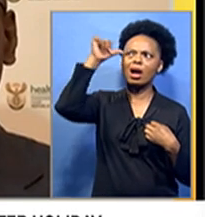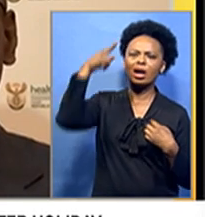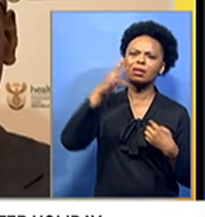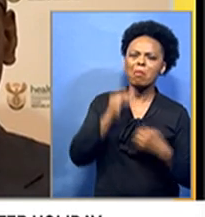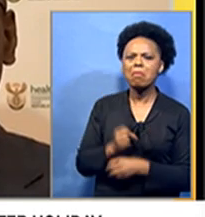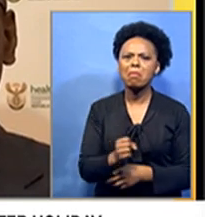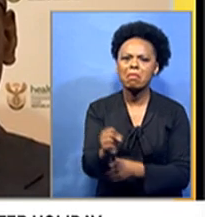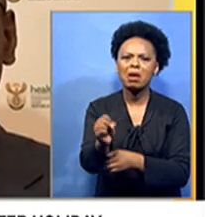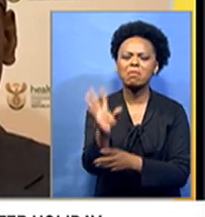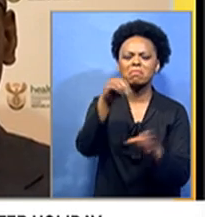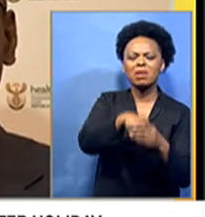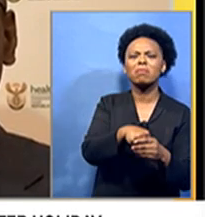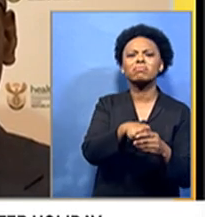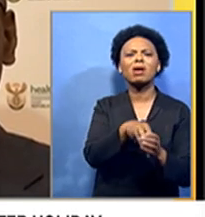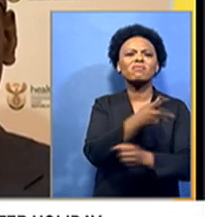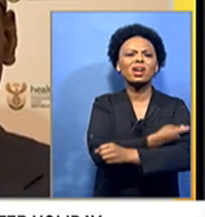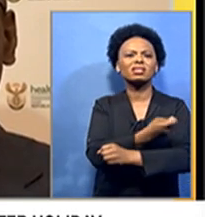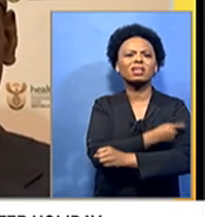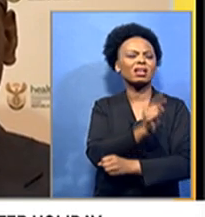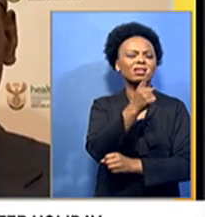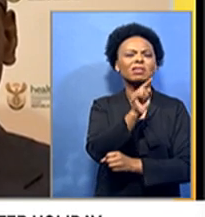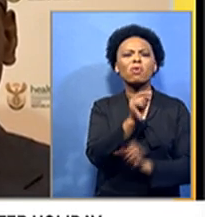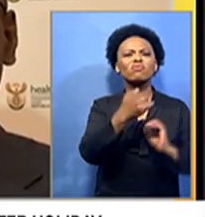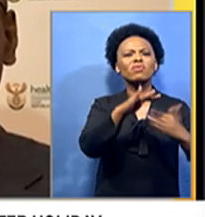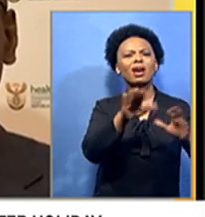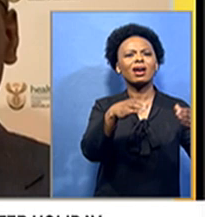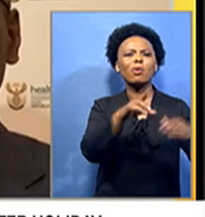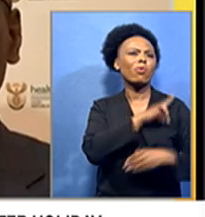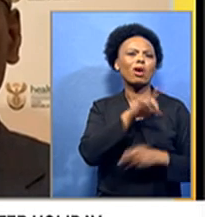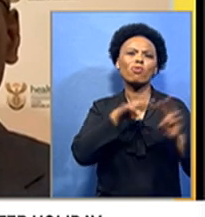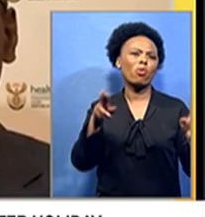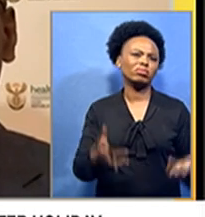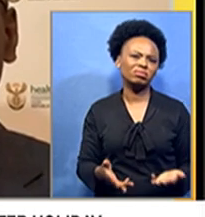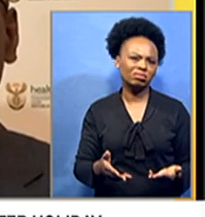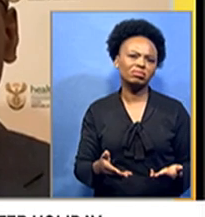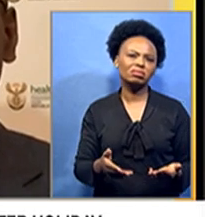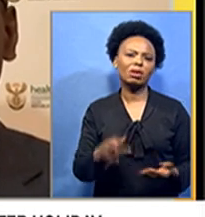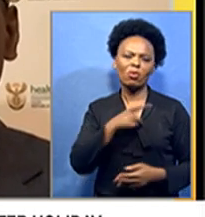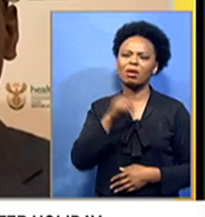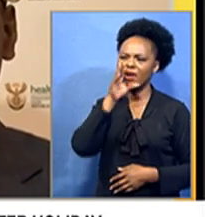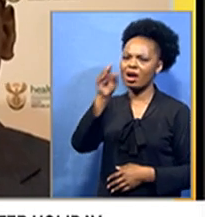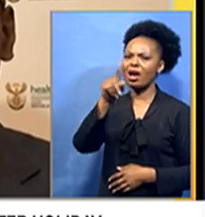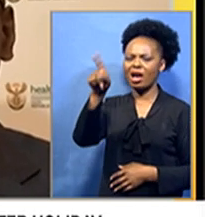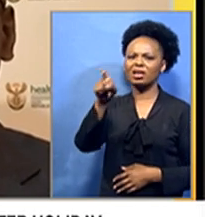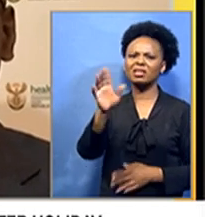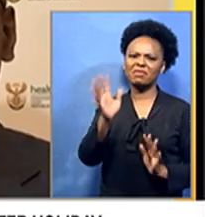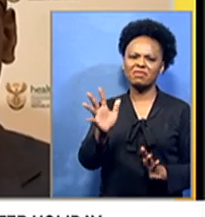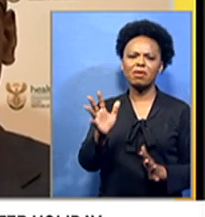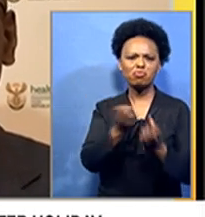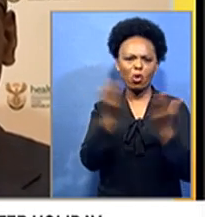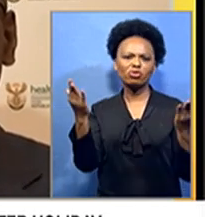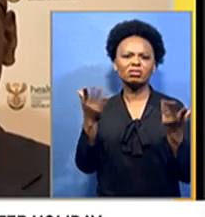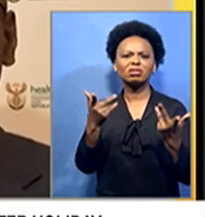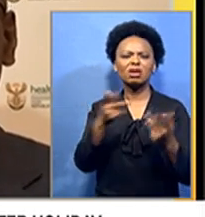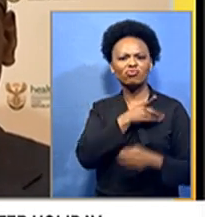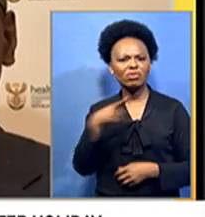some of these vaccination sites? Now, we've already heard, and I know I've asked this question before, that a lot of the times some of the medical professionals will